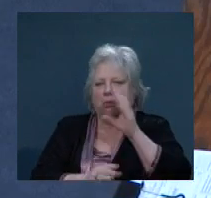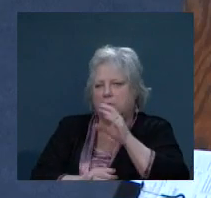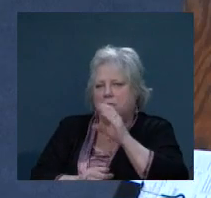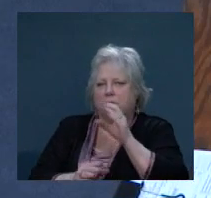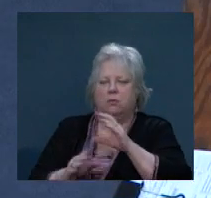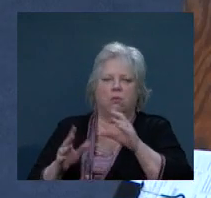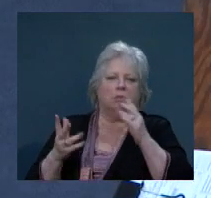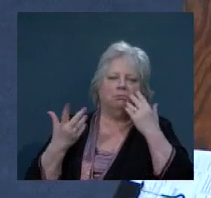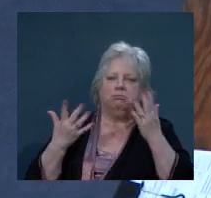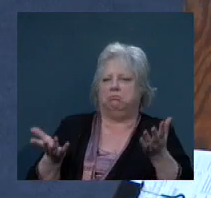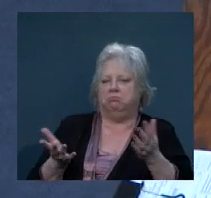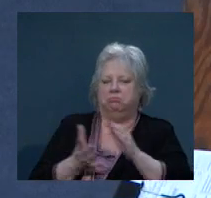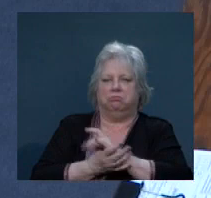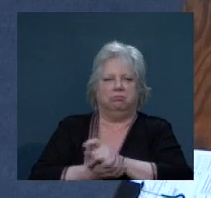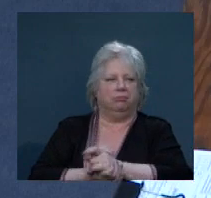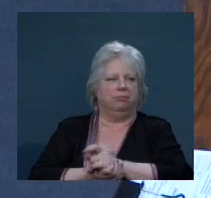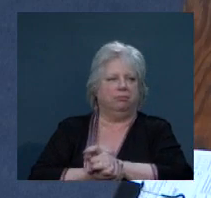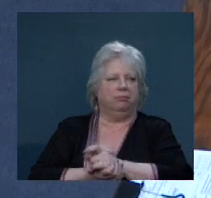for.